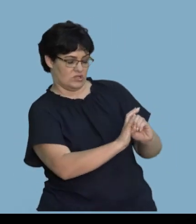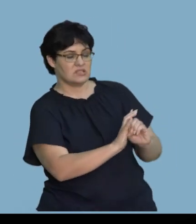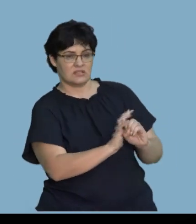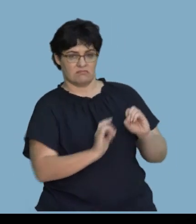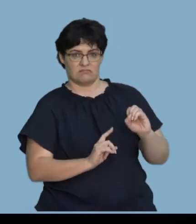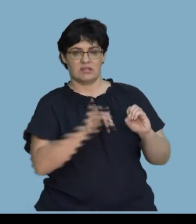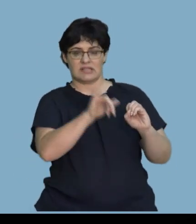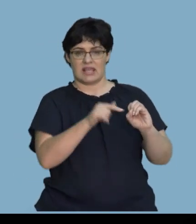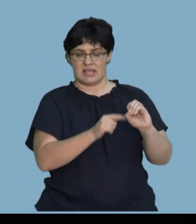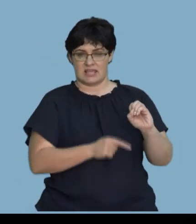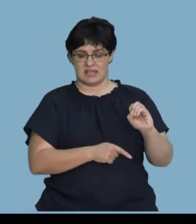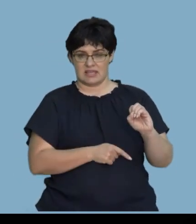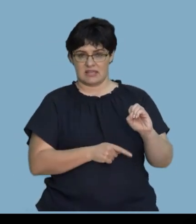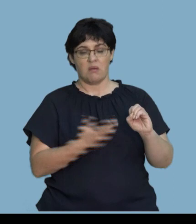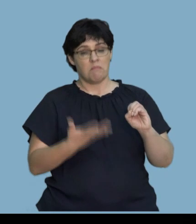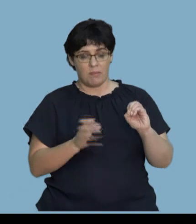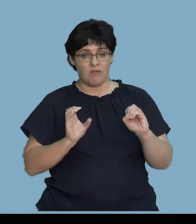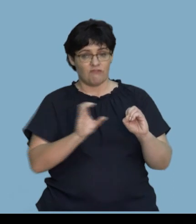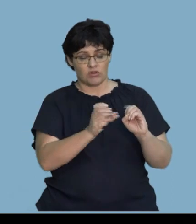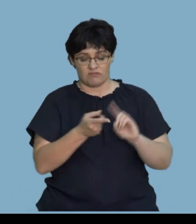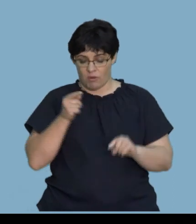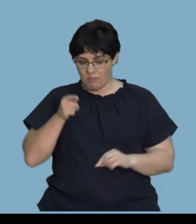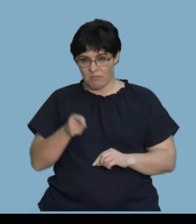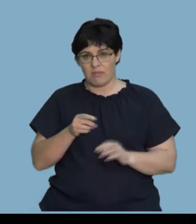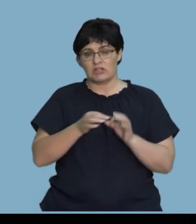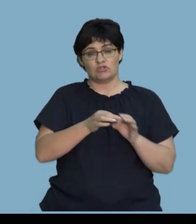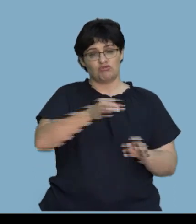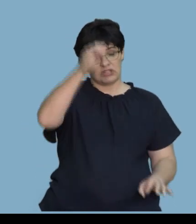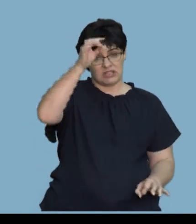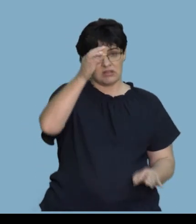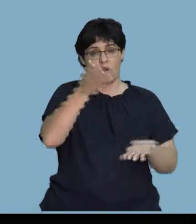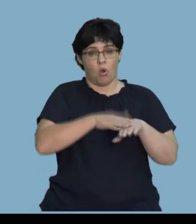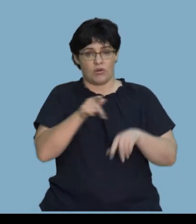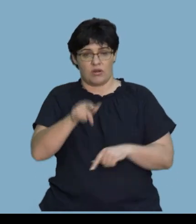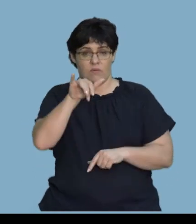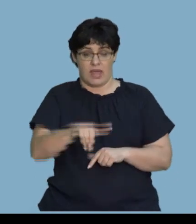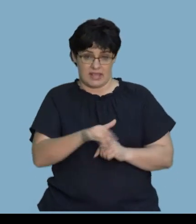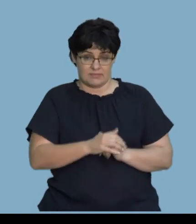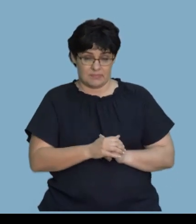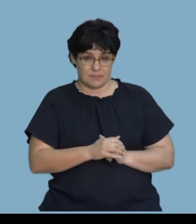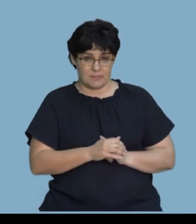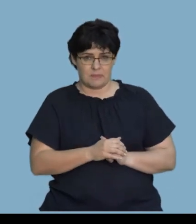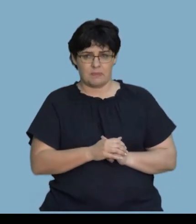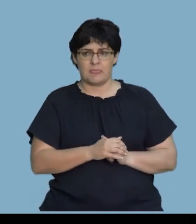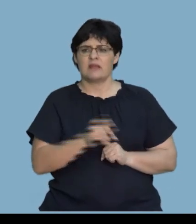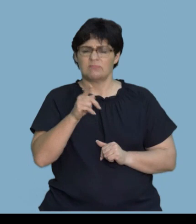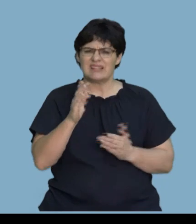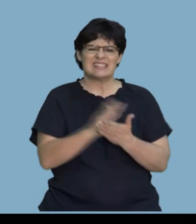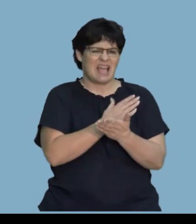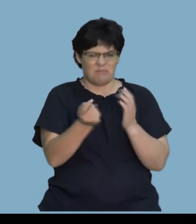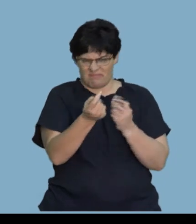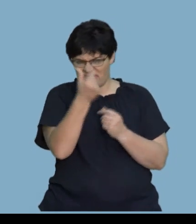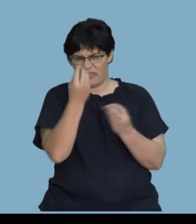it, because maybe of the force that is exerted by the string on sphere Y, okay? So those are some of the little things,